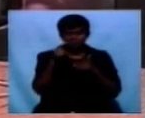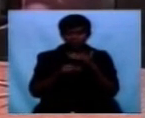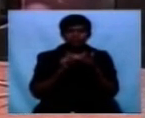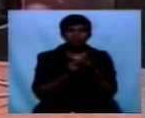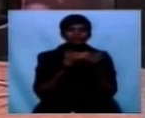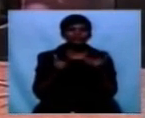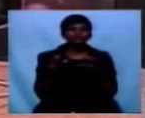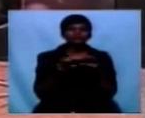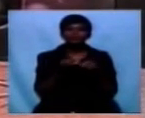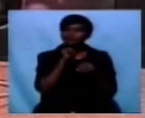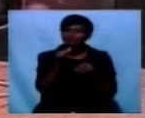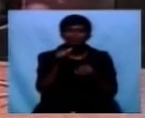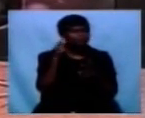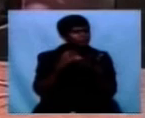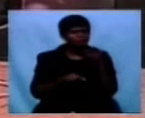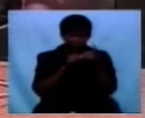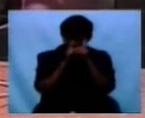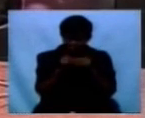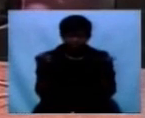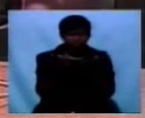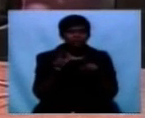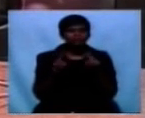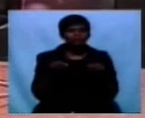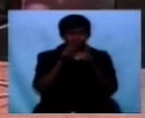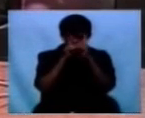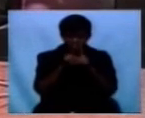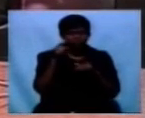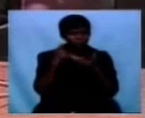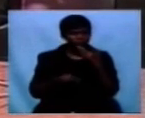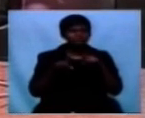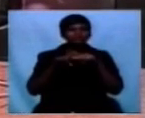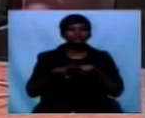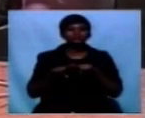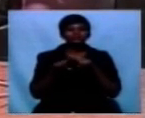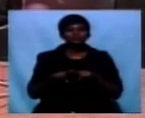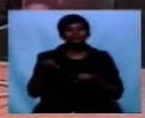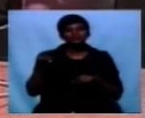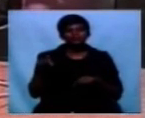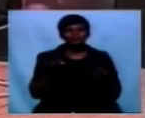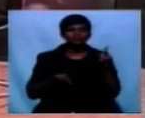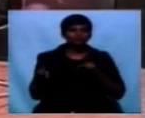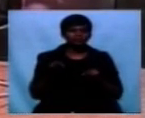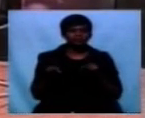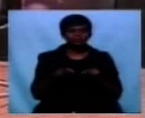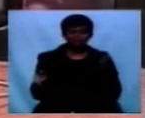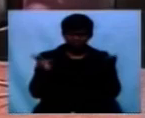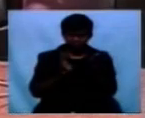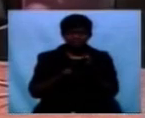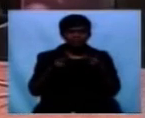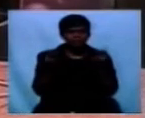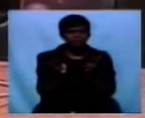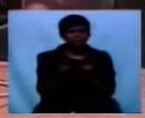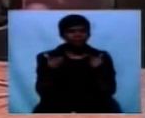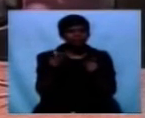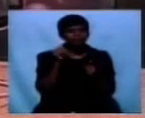doing. Those are not populist decisions. Those are decisions that anchor on the needs of the citizens. Repositioning, you said. So which ones